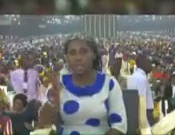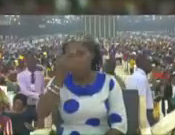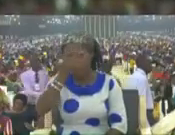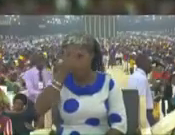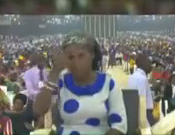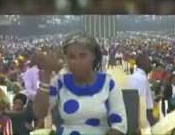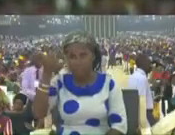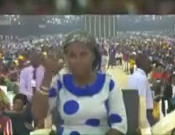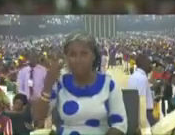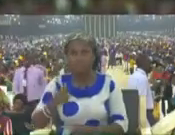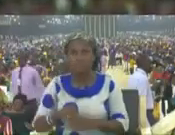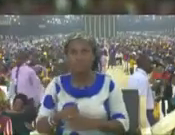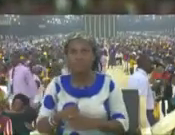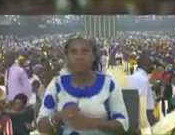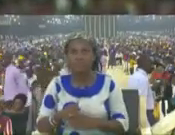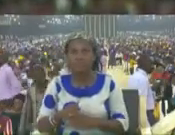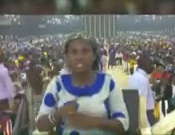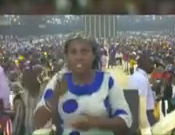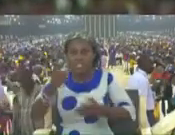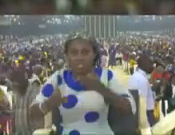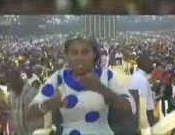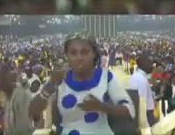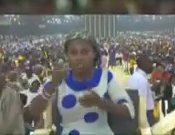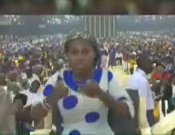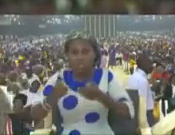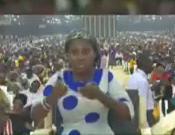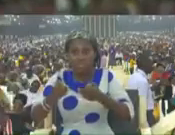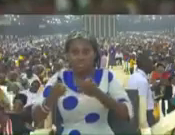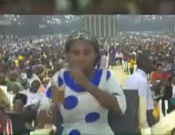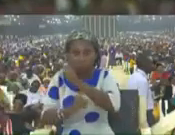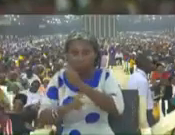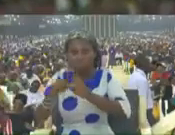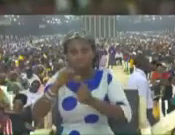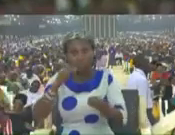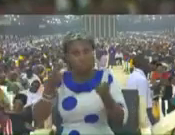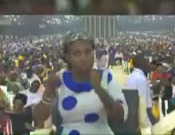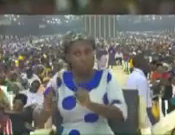because judgment didn't come immediately,